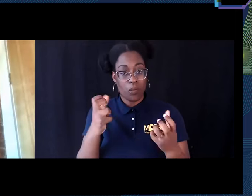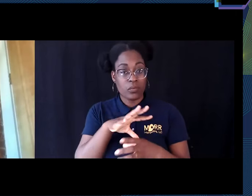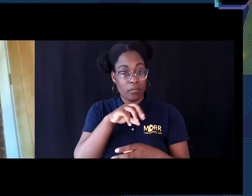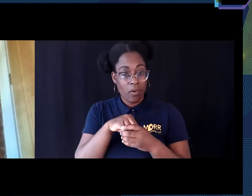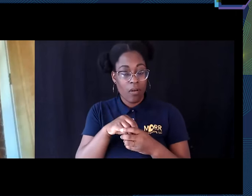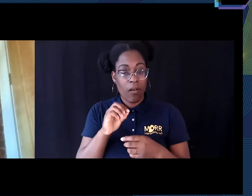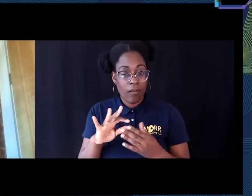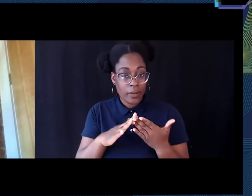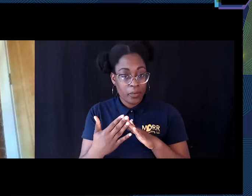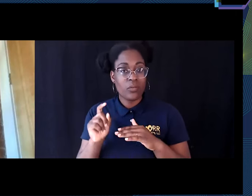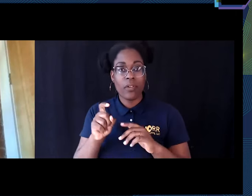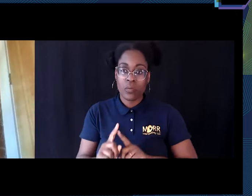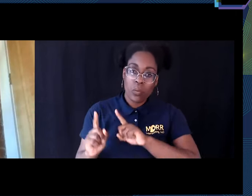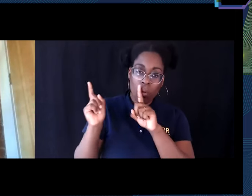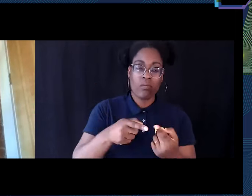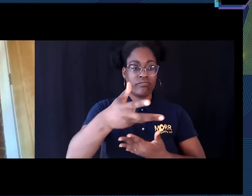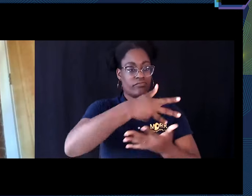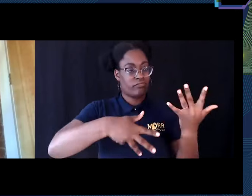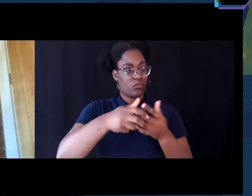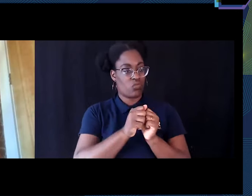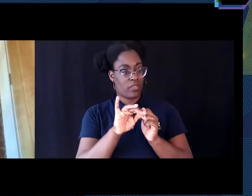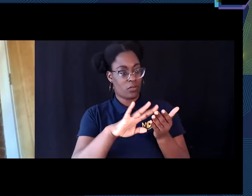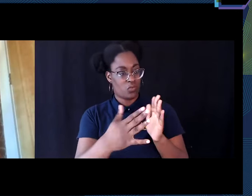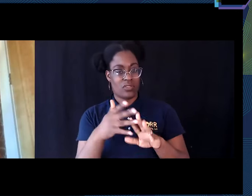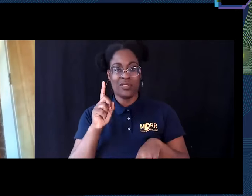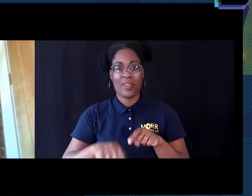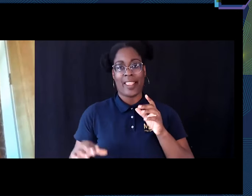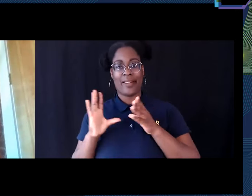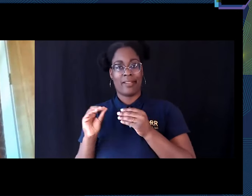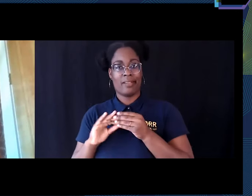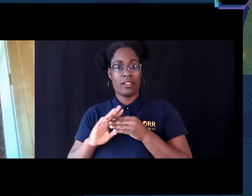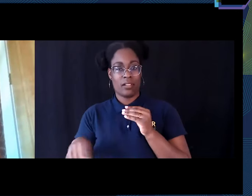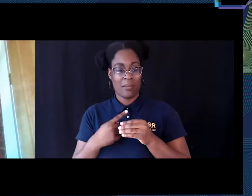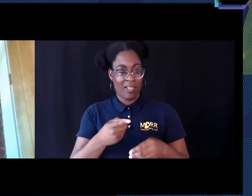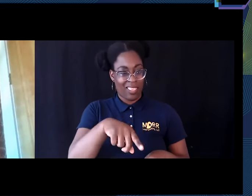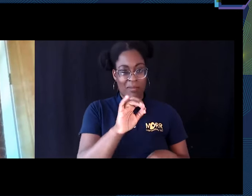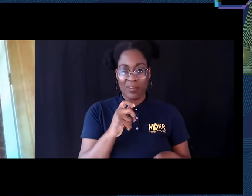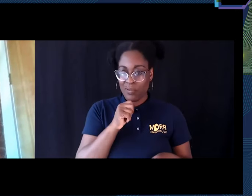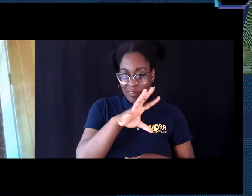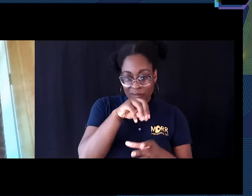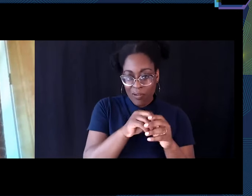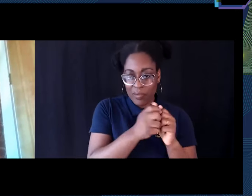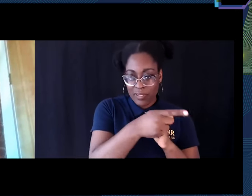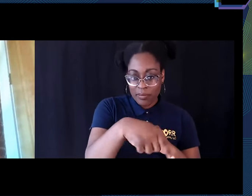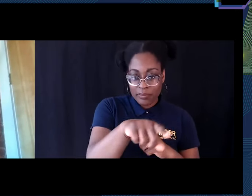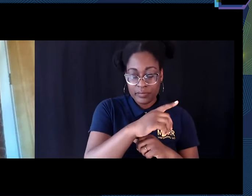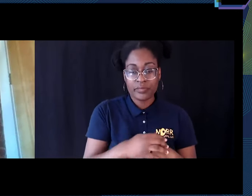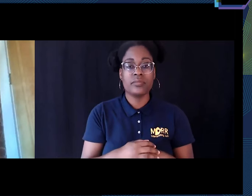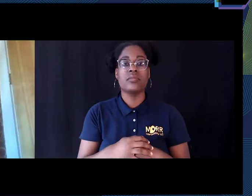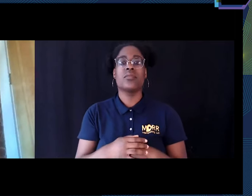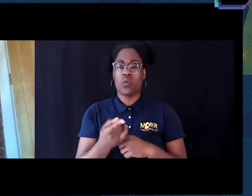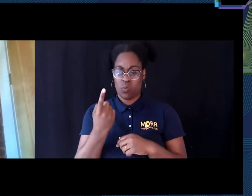go and be a part of that community. You have to contribute. Harlan Pruden says that Two-Spirit is not just a gender